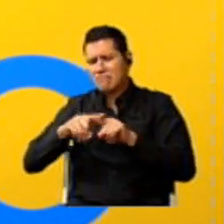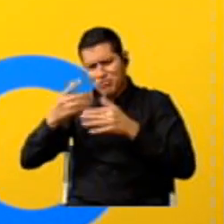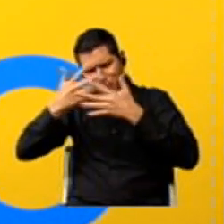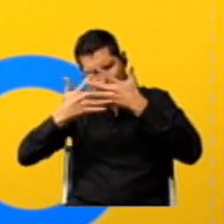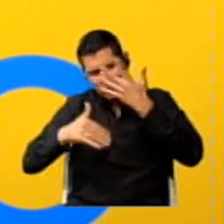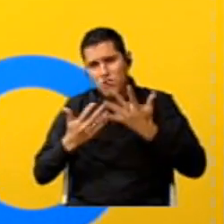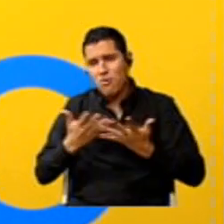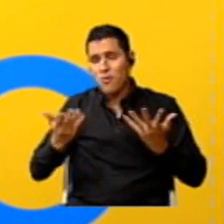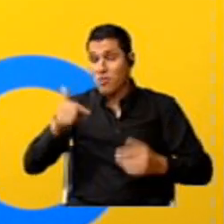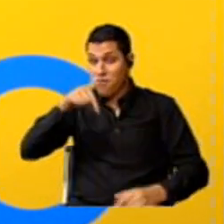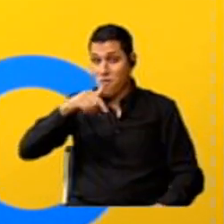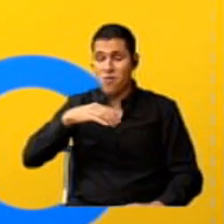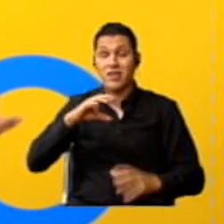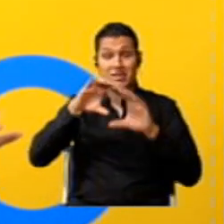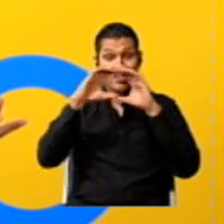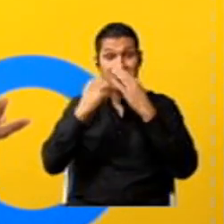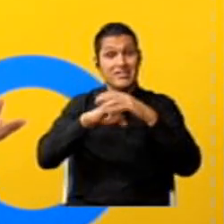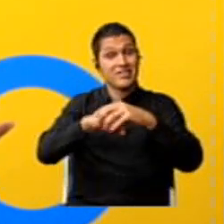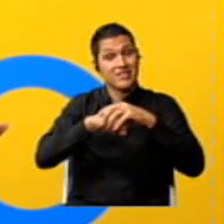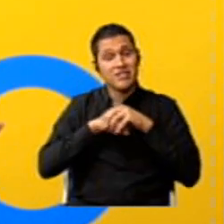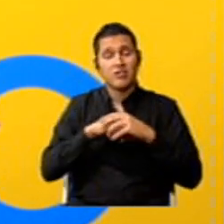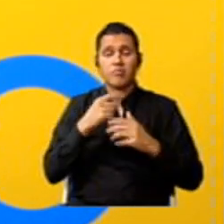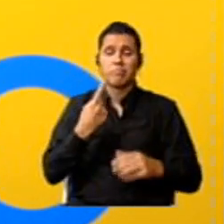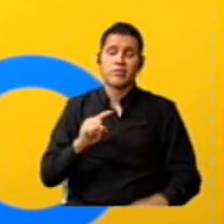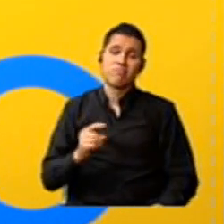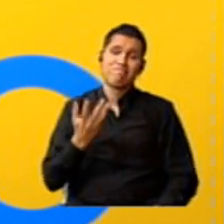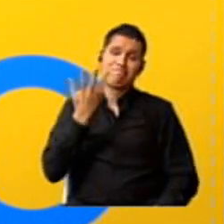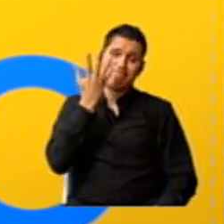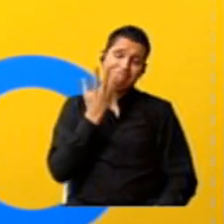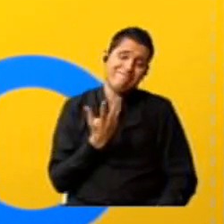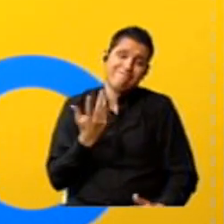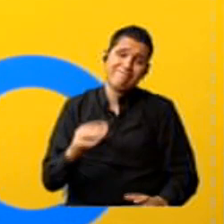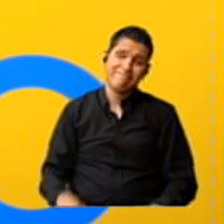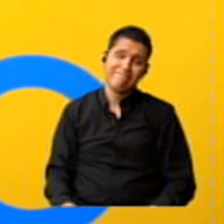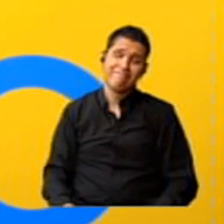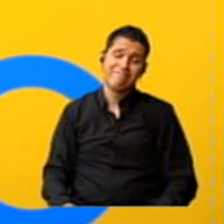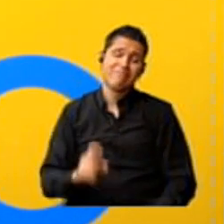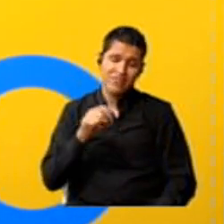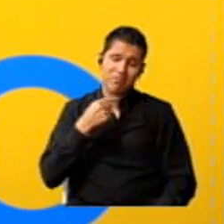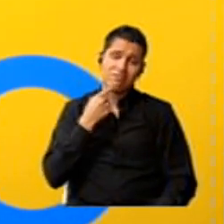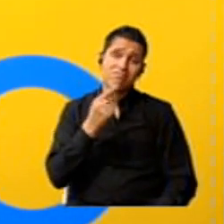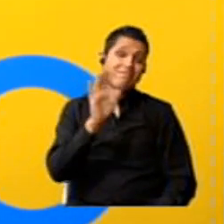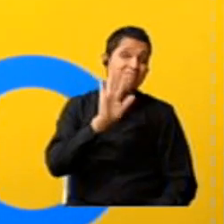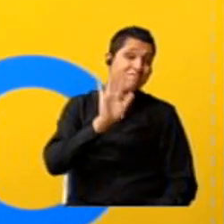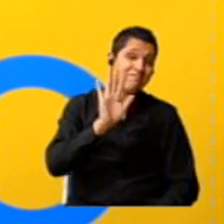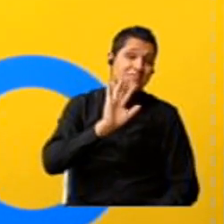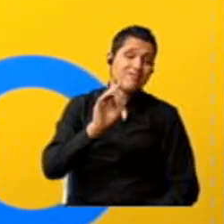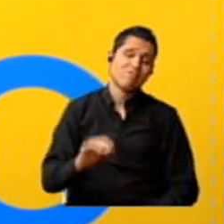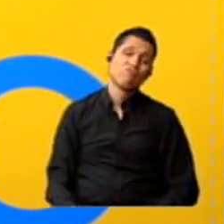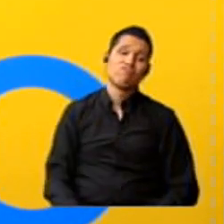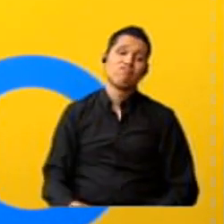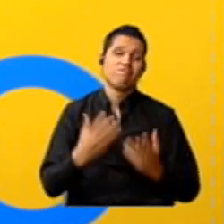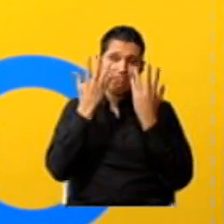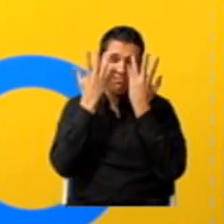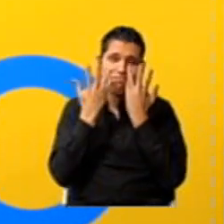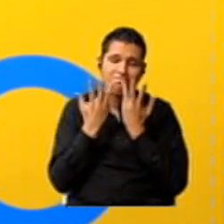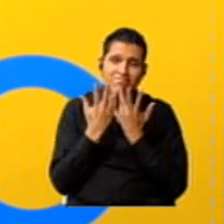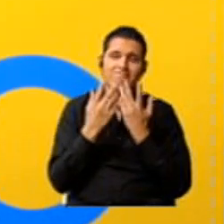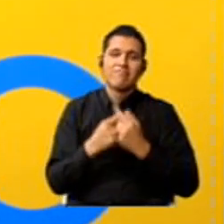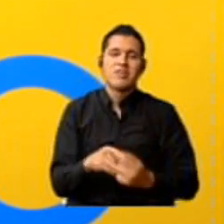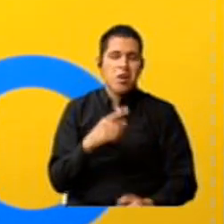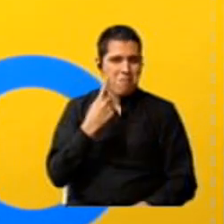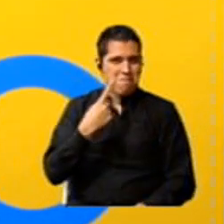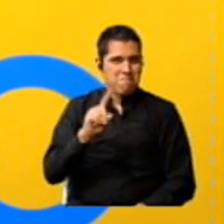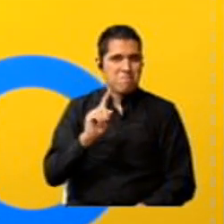English class. But I think it's time to say goodbye. But we